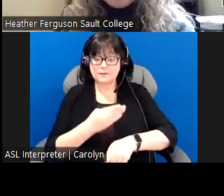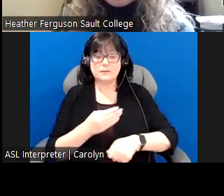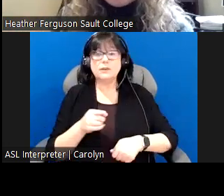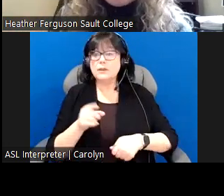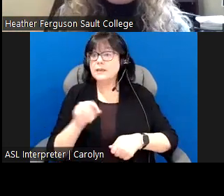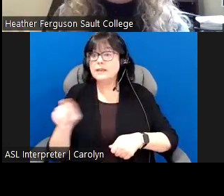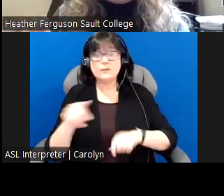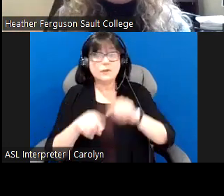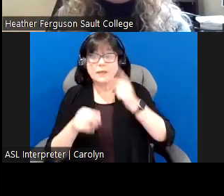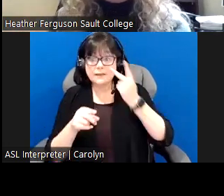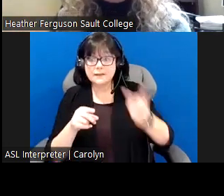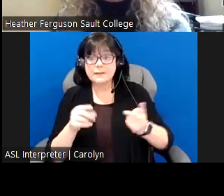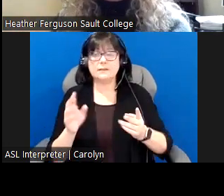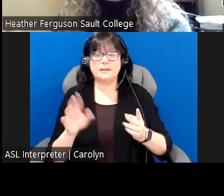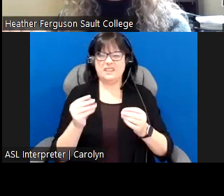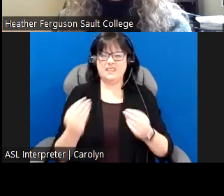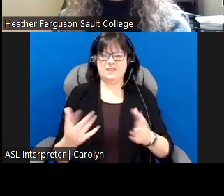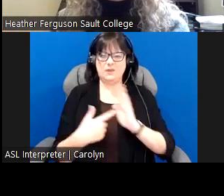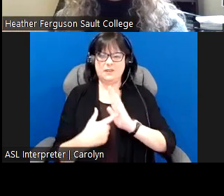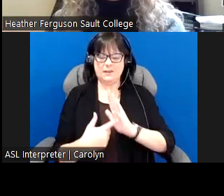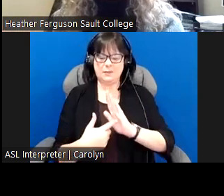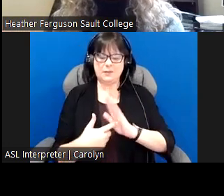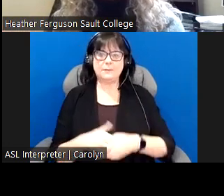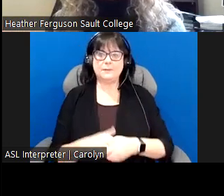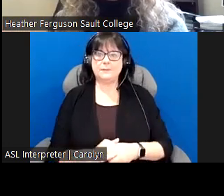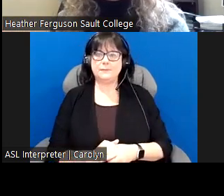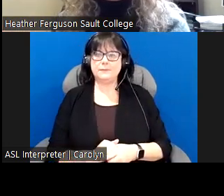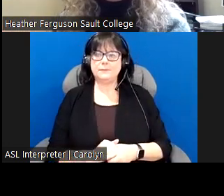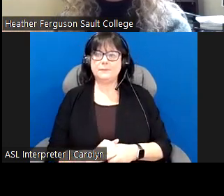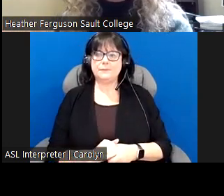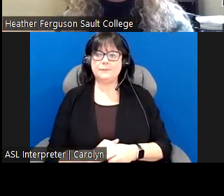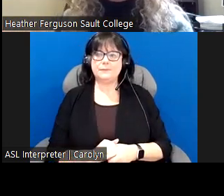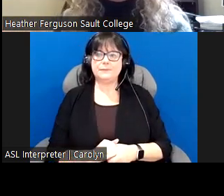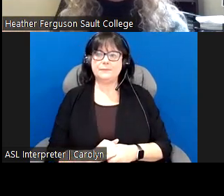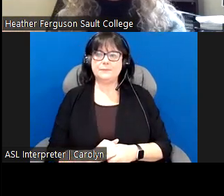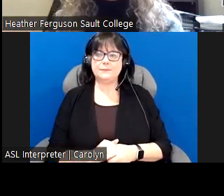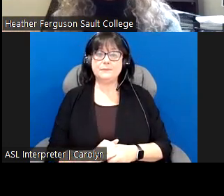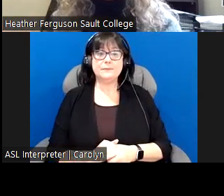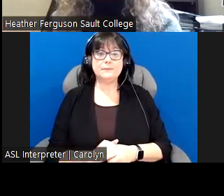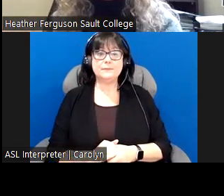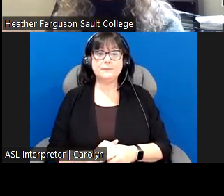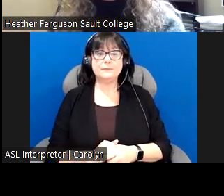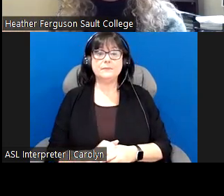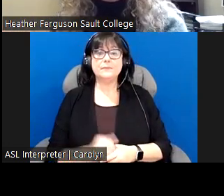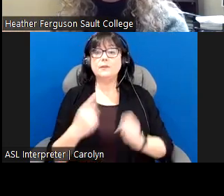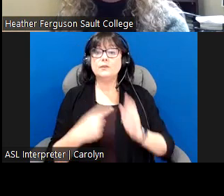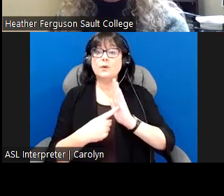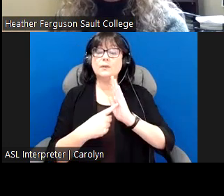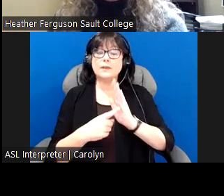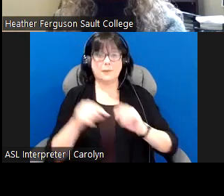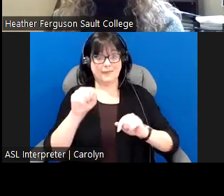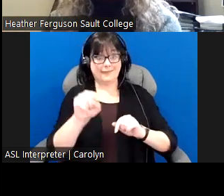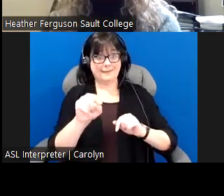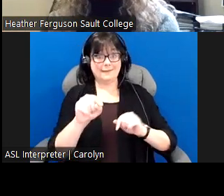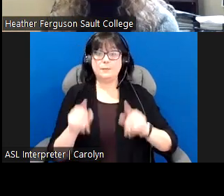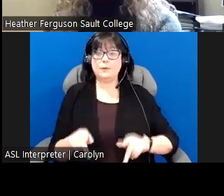example, the report gives you the level. So in this case, the client's level is level 2, and